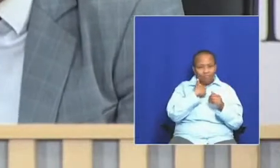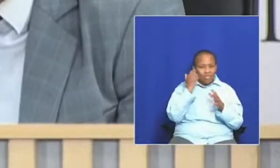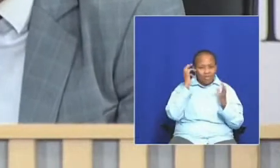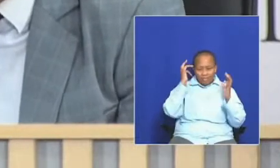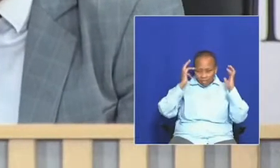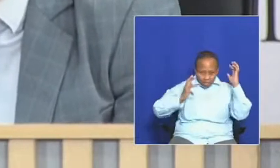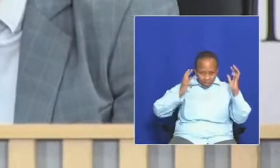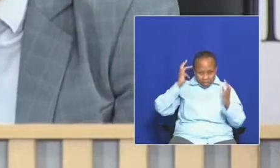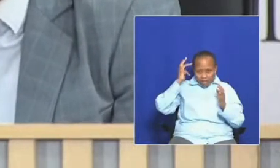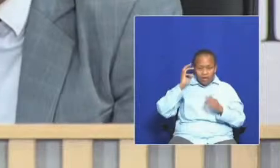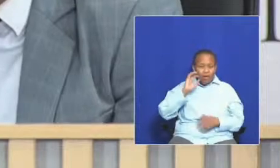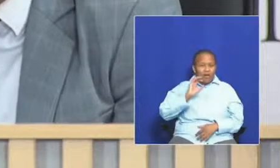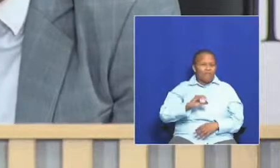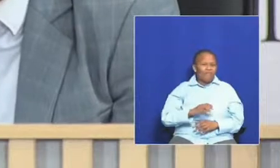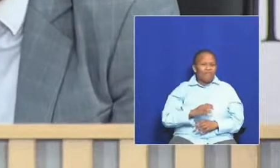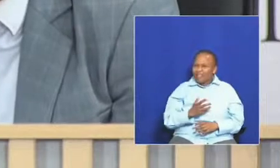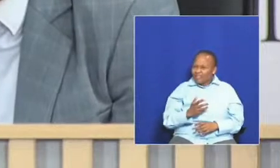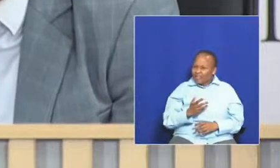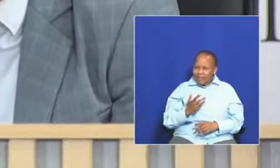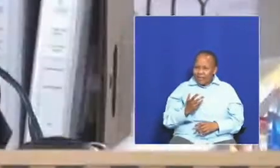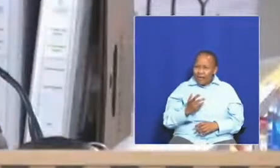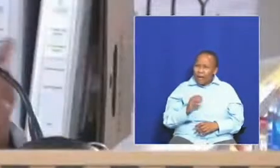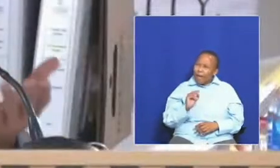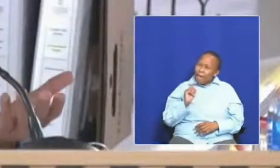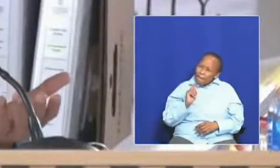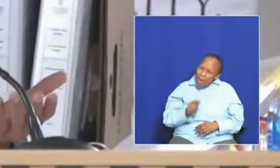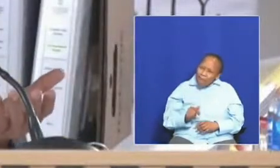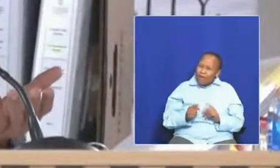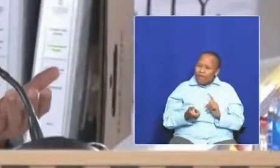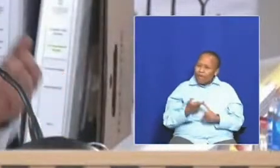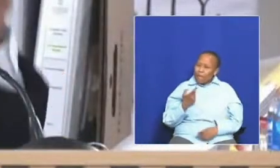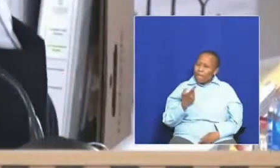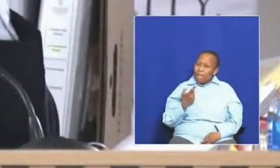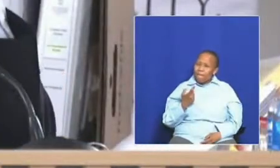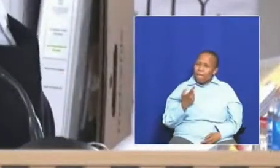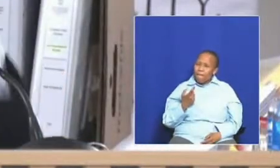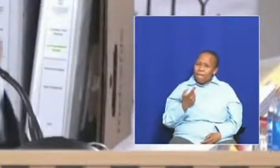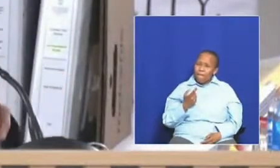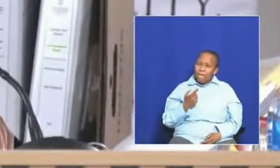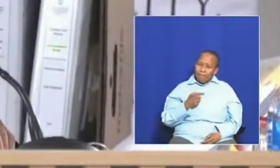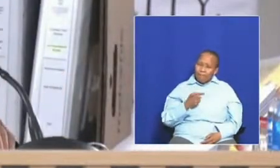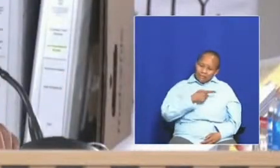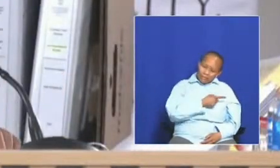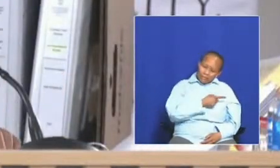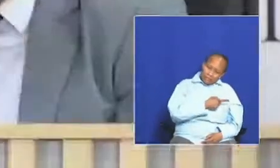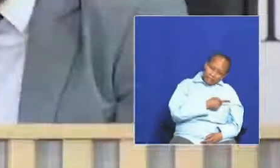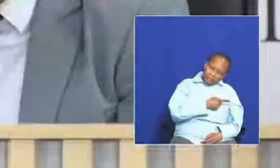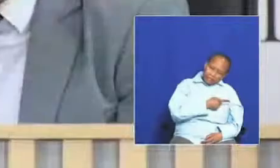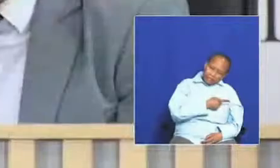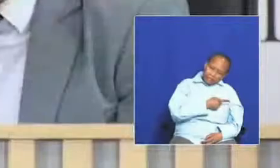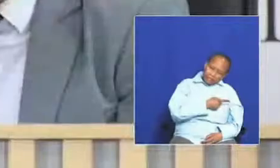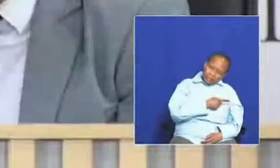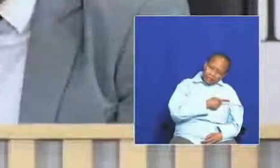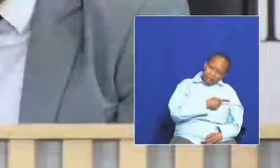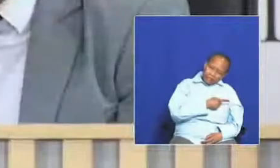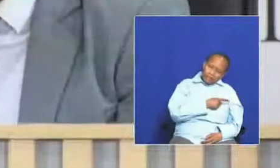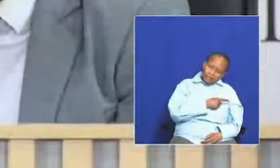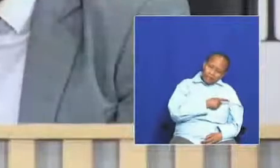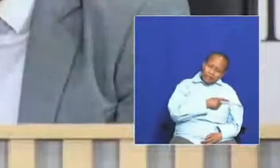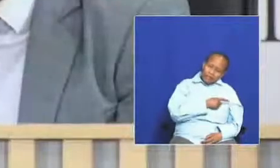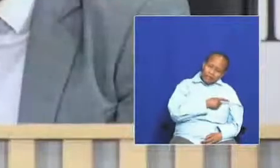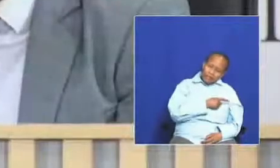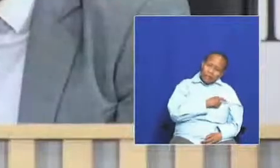That paid from Mr. Msibi or from Mr. Mela? Well, I don't even know if there's been a payment. No, there is proof of